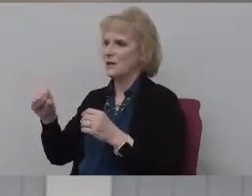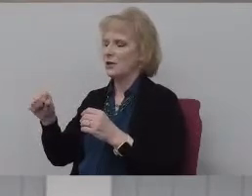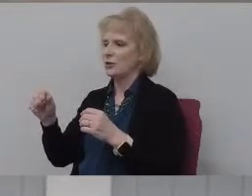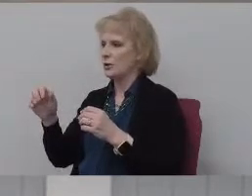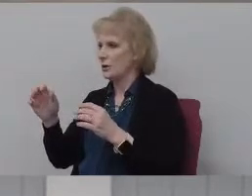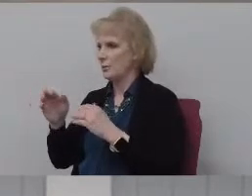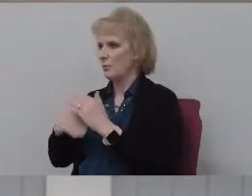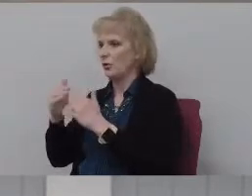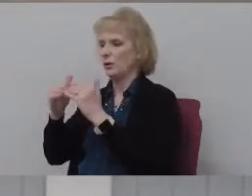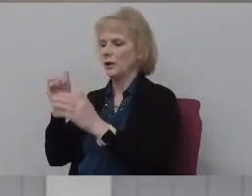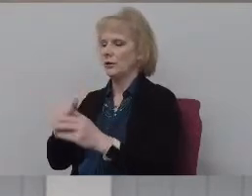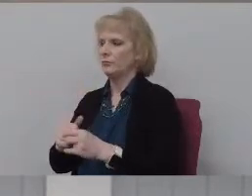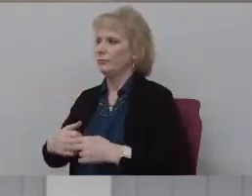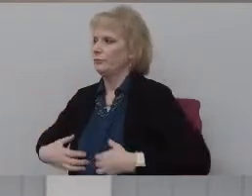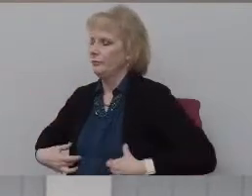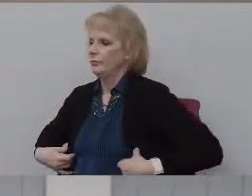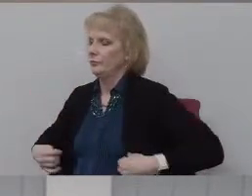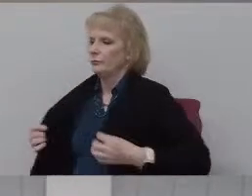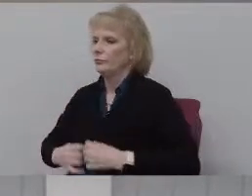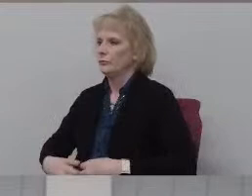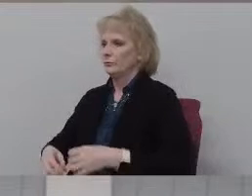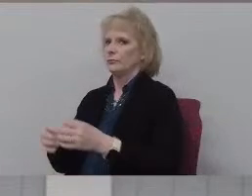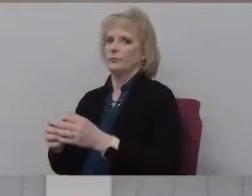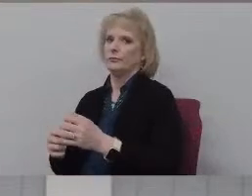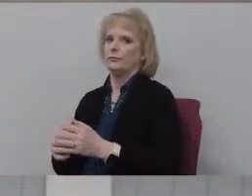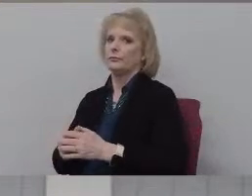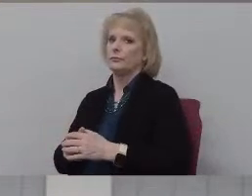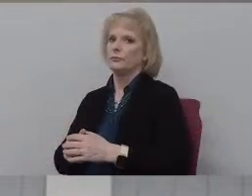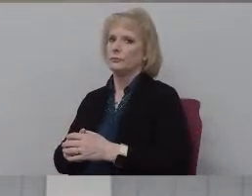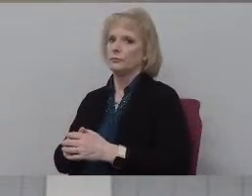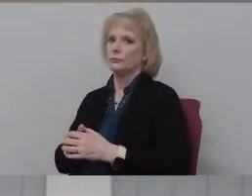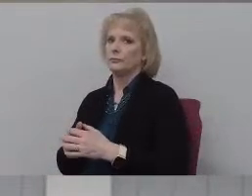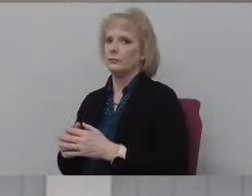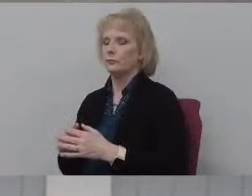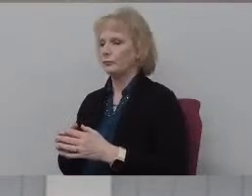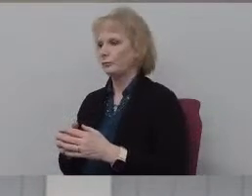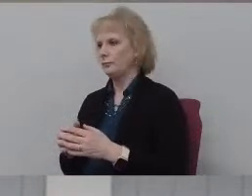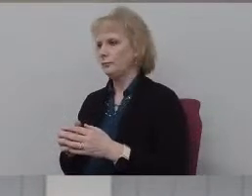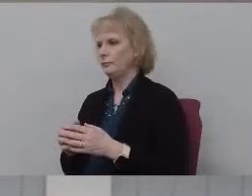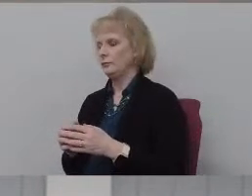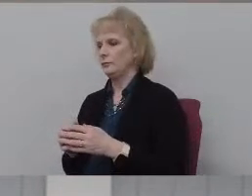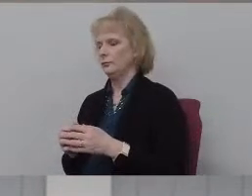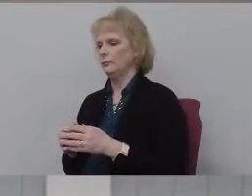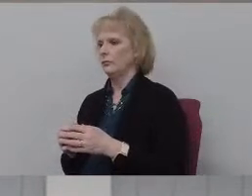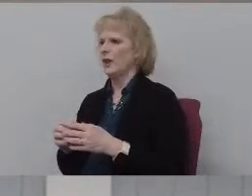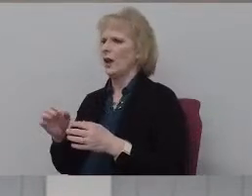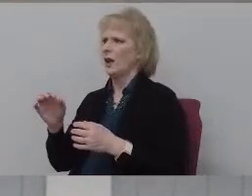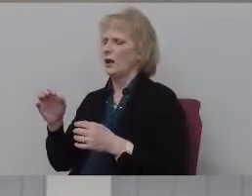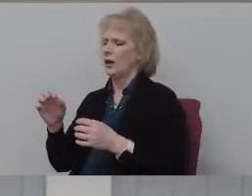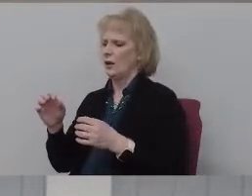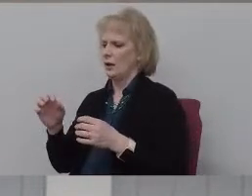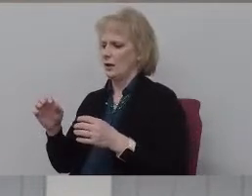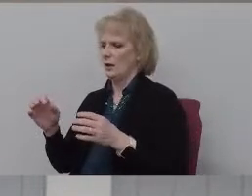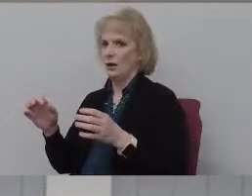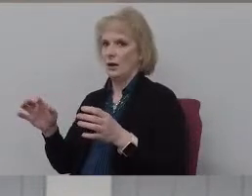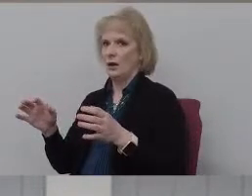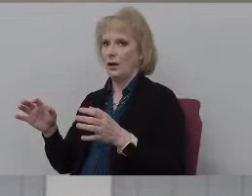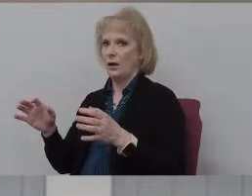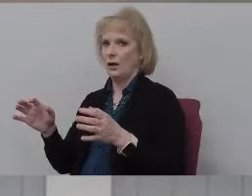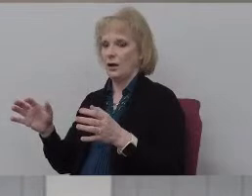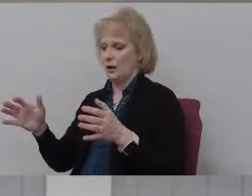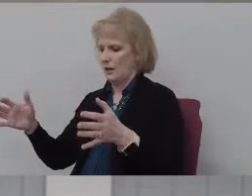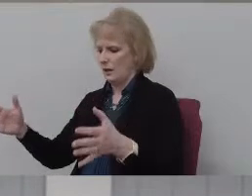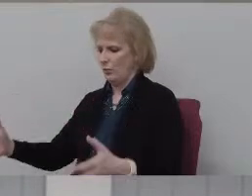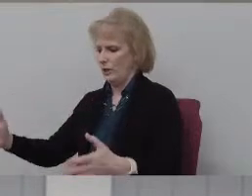fireplace, not an airtight stove. It was actually given to, I found someone who would just give it to me. It was just an old